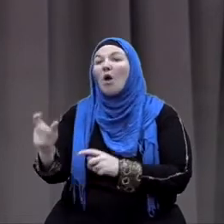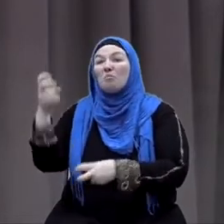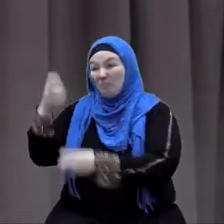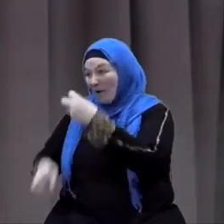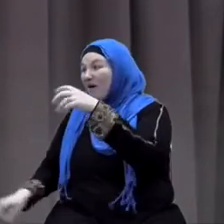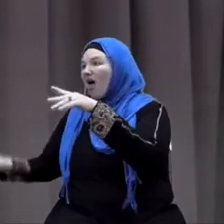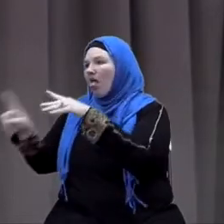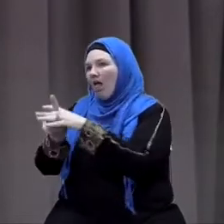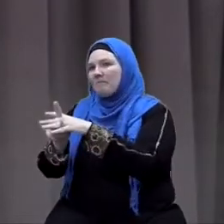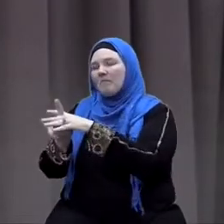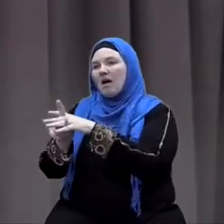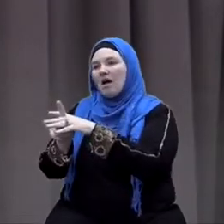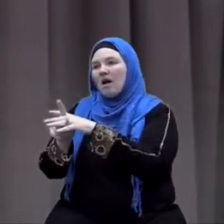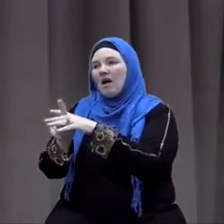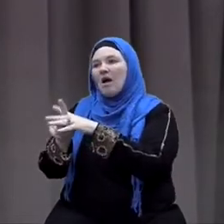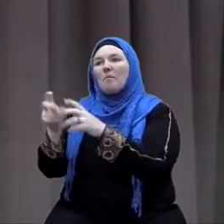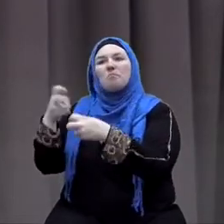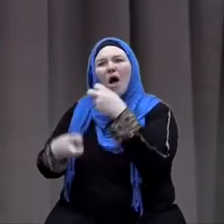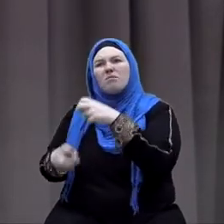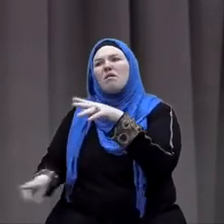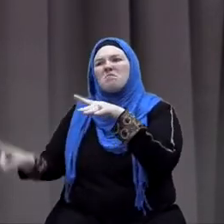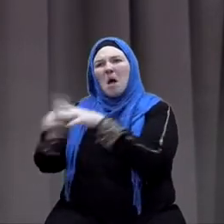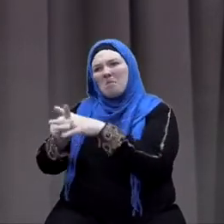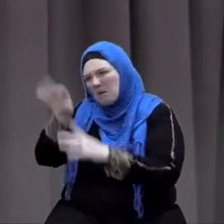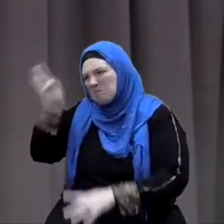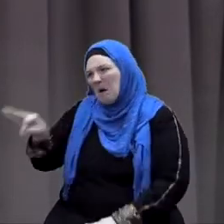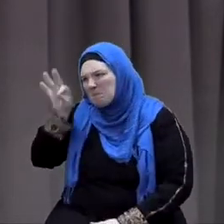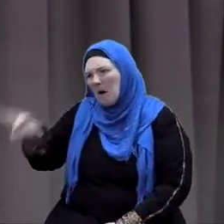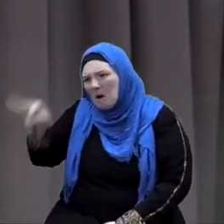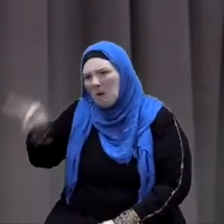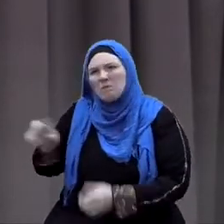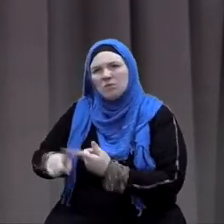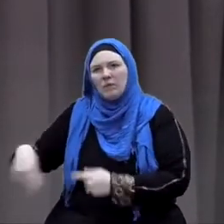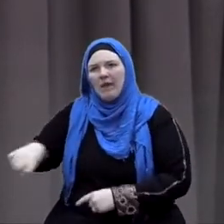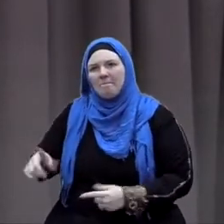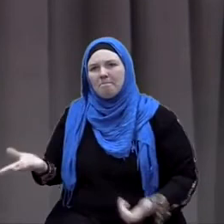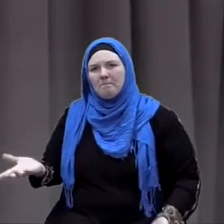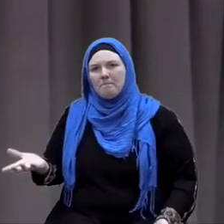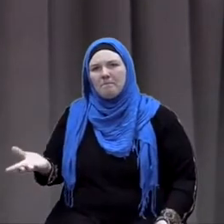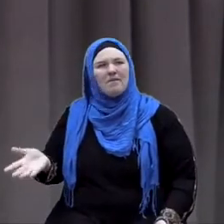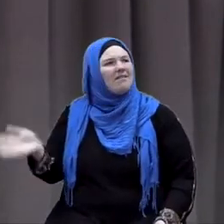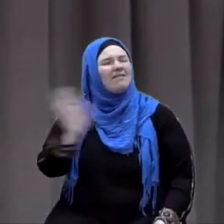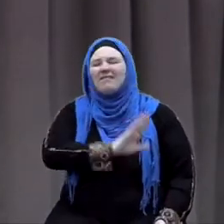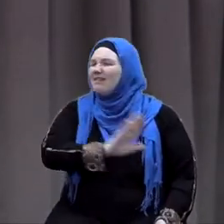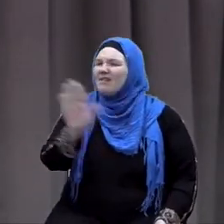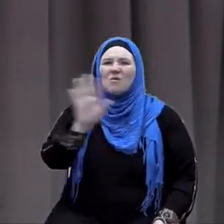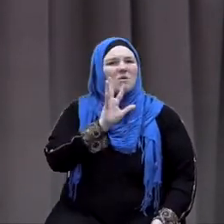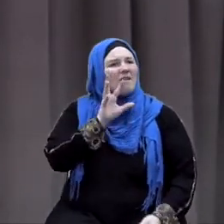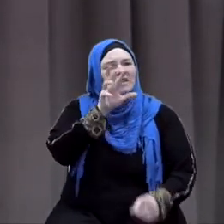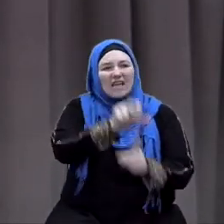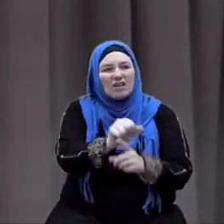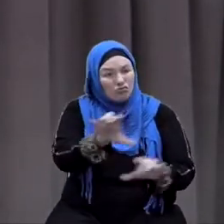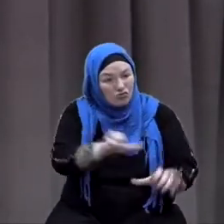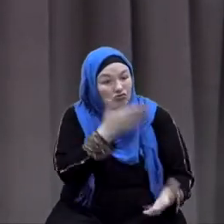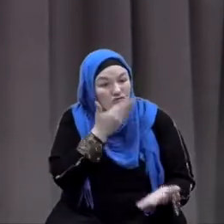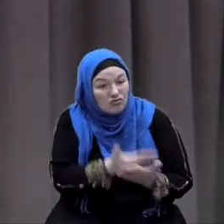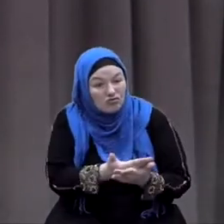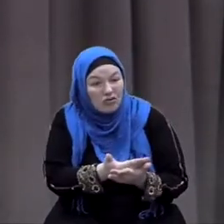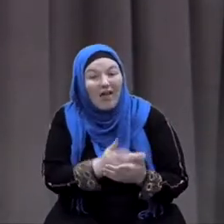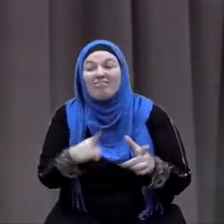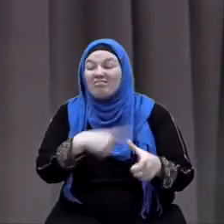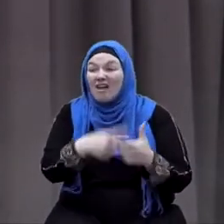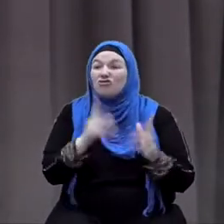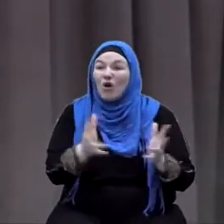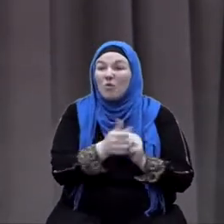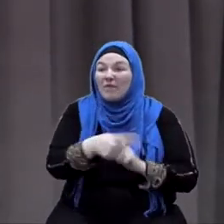problem. We don't talk to our kids unless they do something wrong. We need to catch them doing something right and talk to